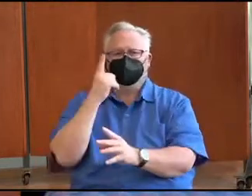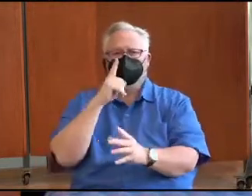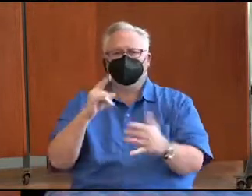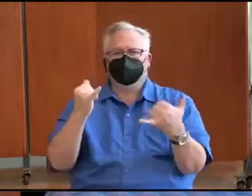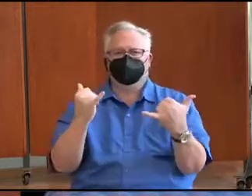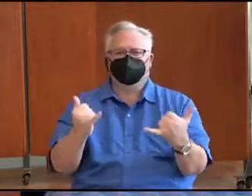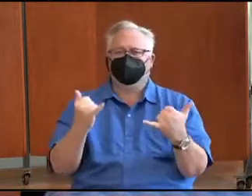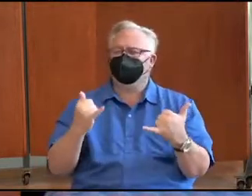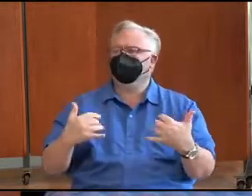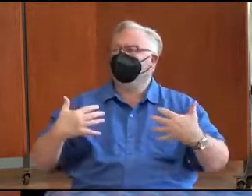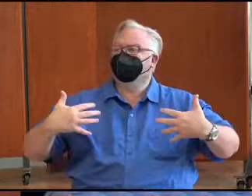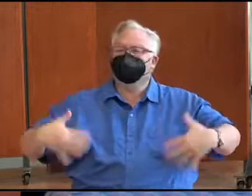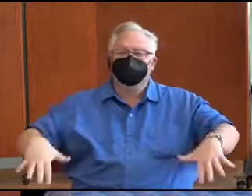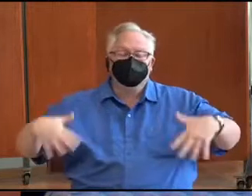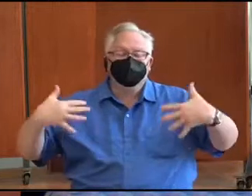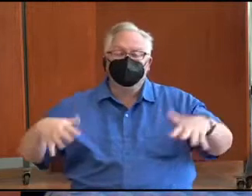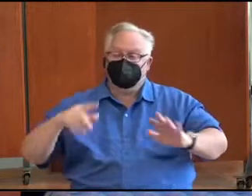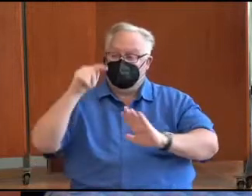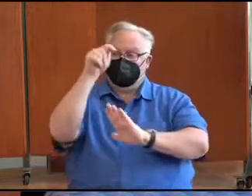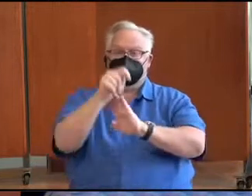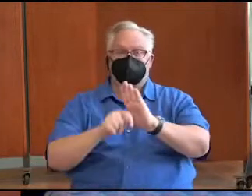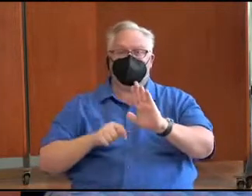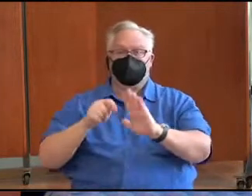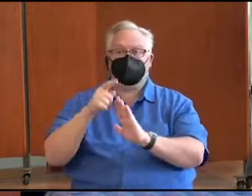Well, what a time we are in,